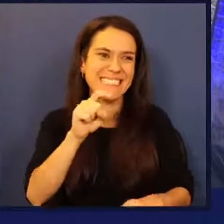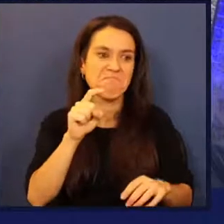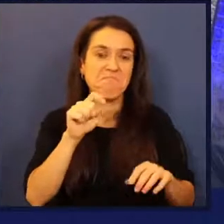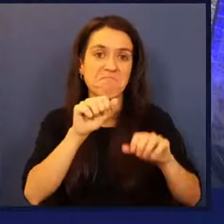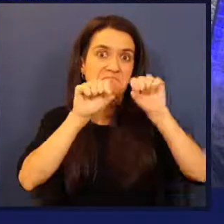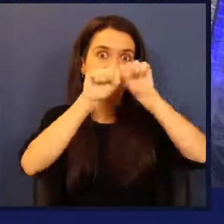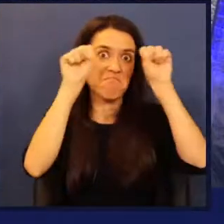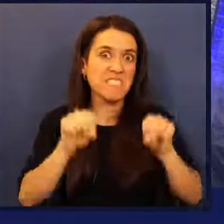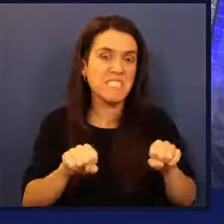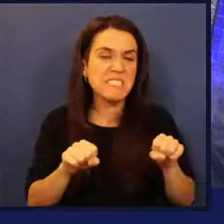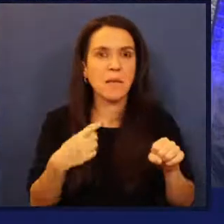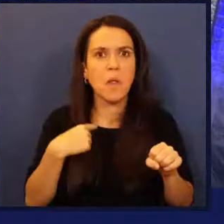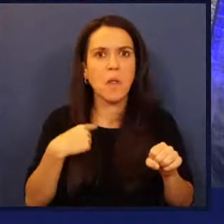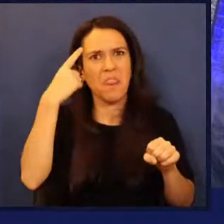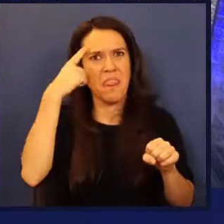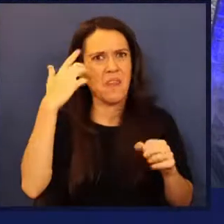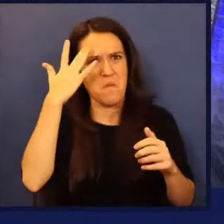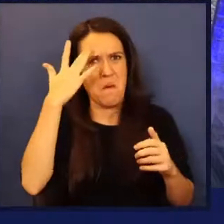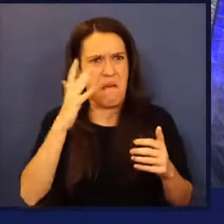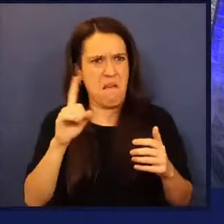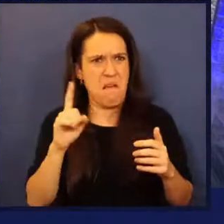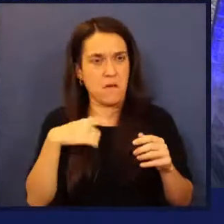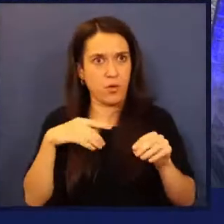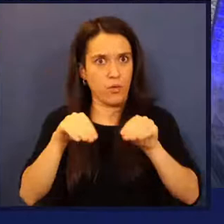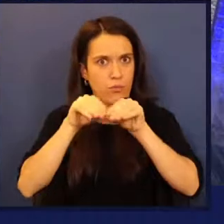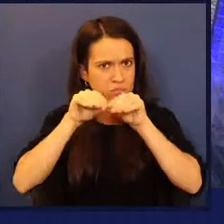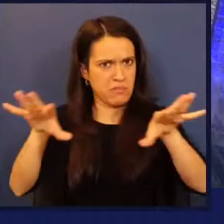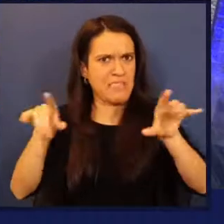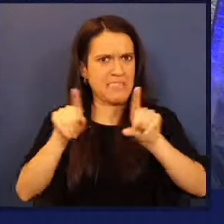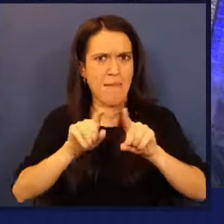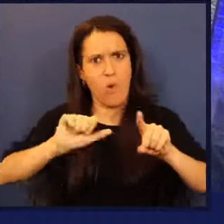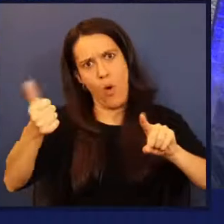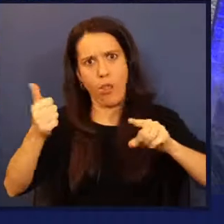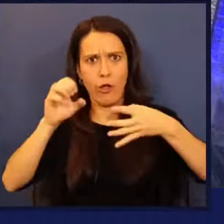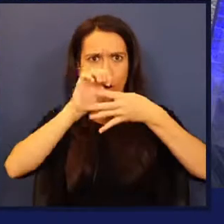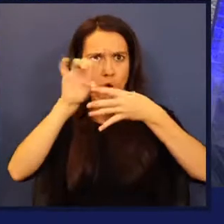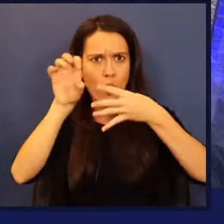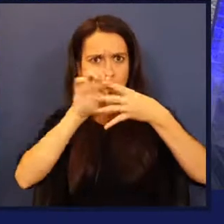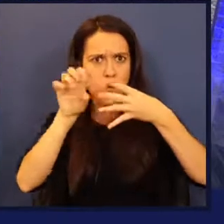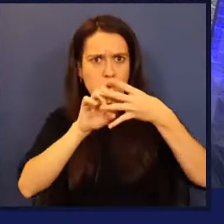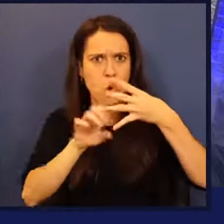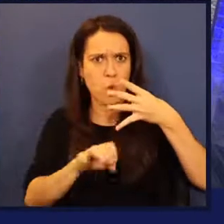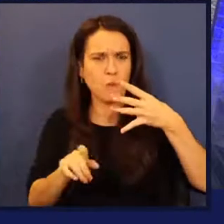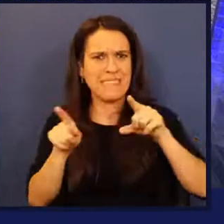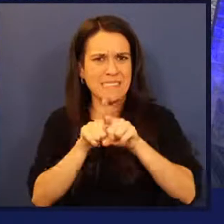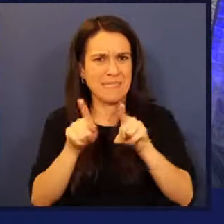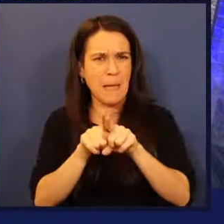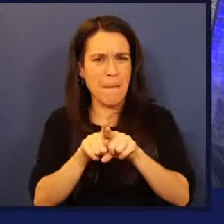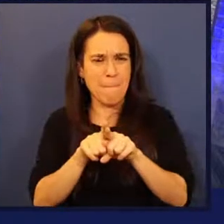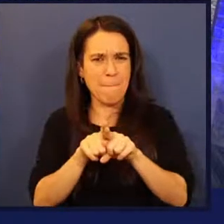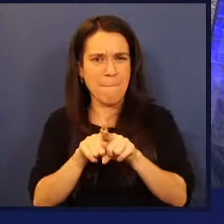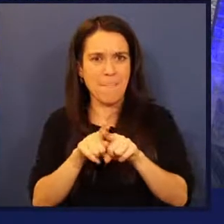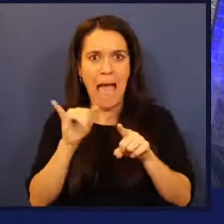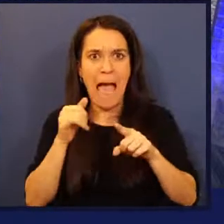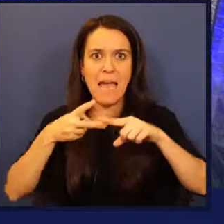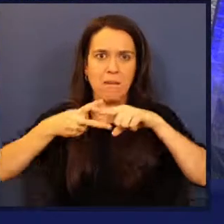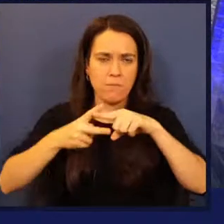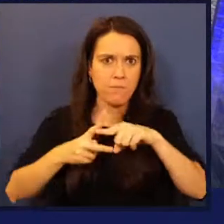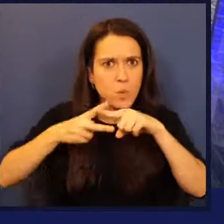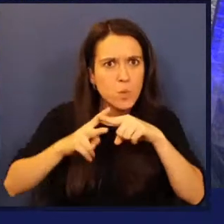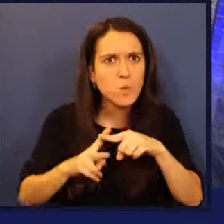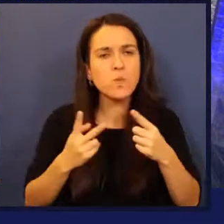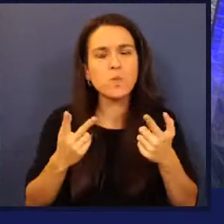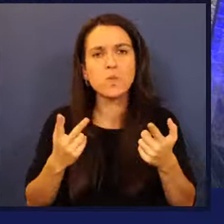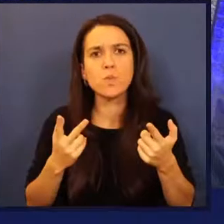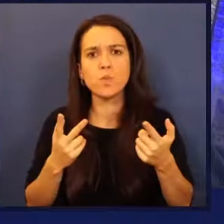would we just deploy this like any other code? And we do have tools that we use to protect the integrity